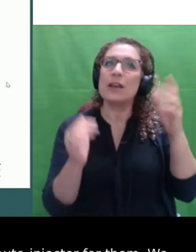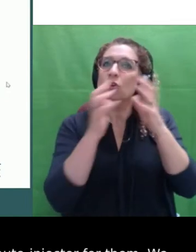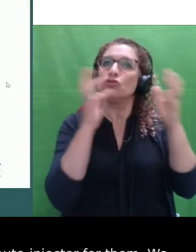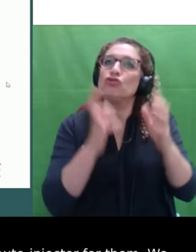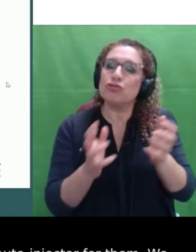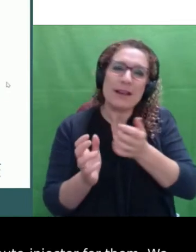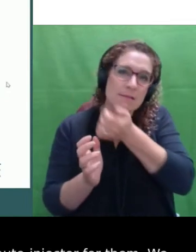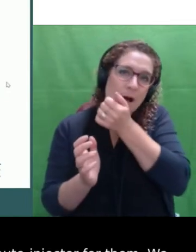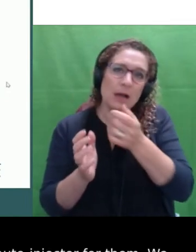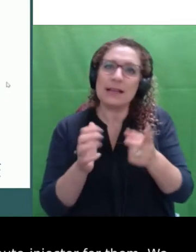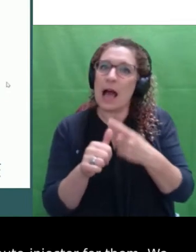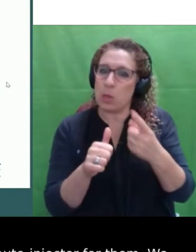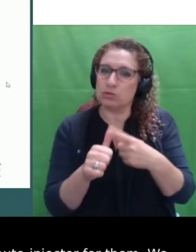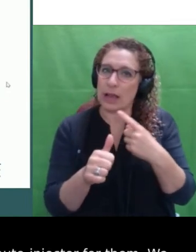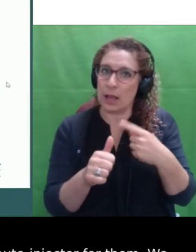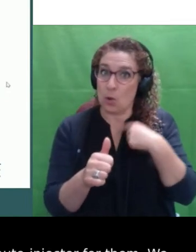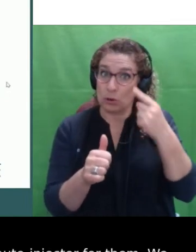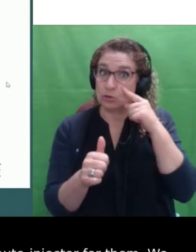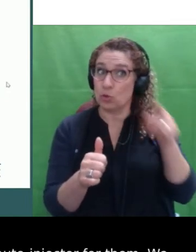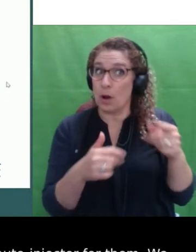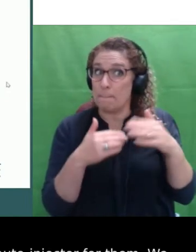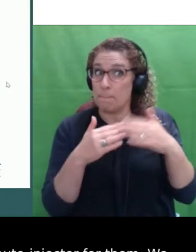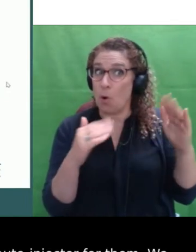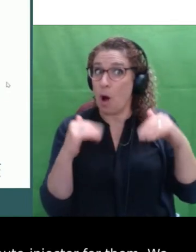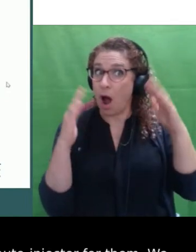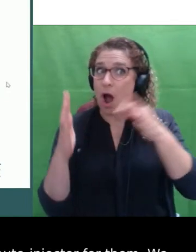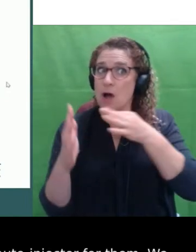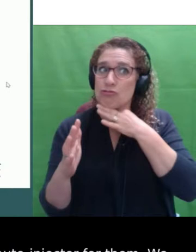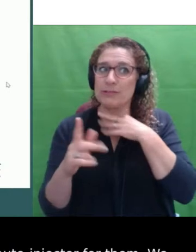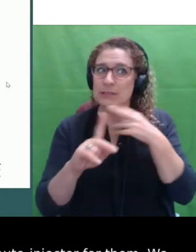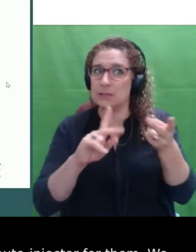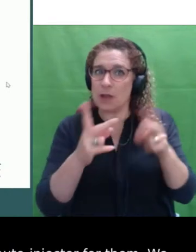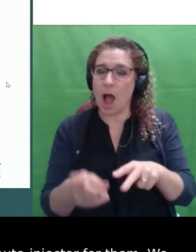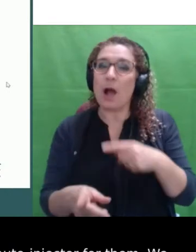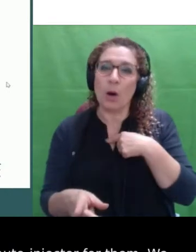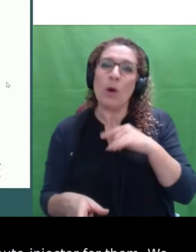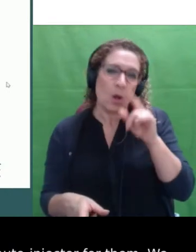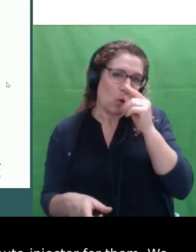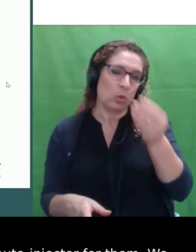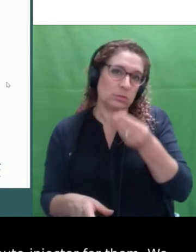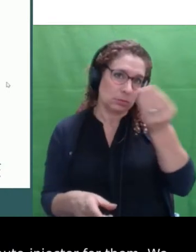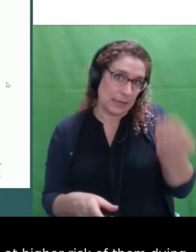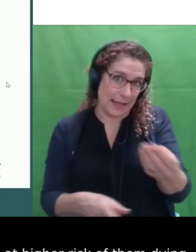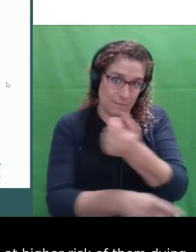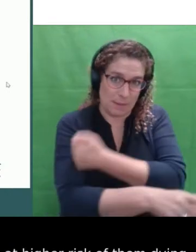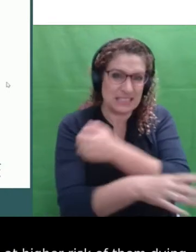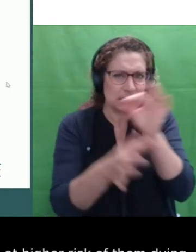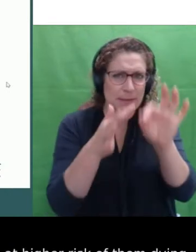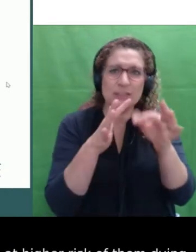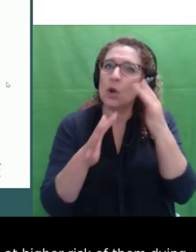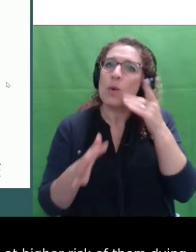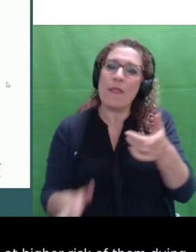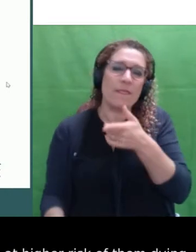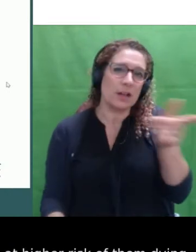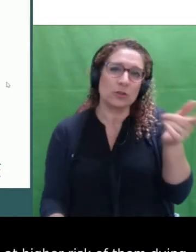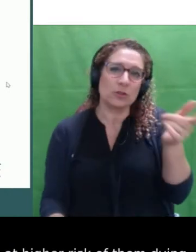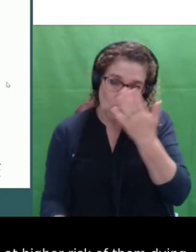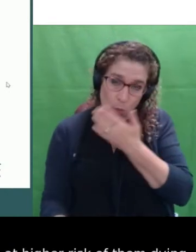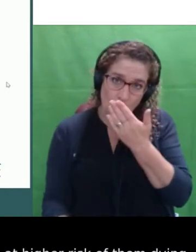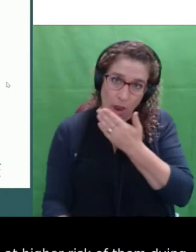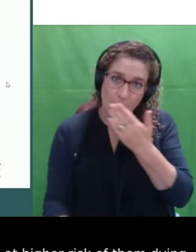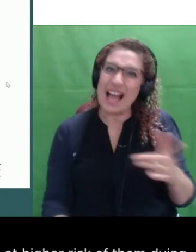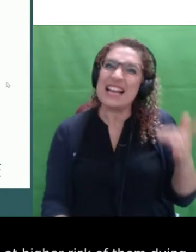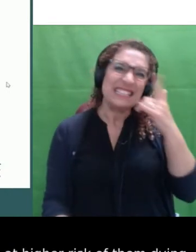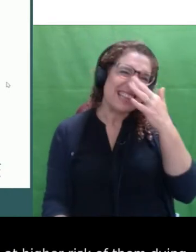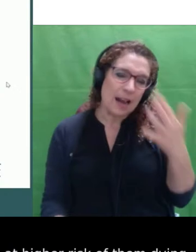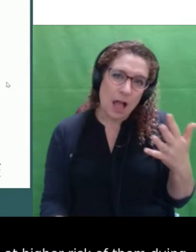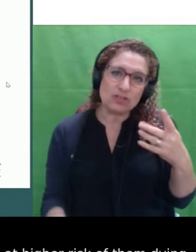we saw of them dying that we would consider giving them one and particularly school-aged and teenagers and young adults also a